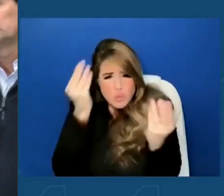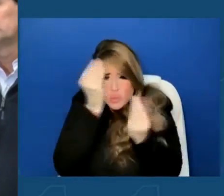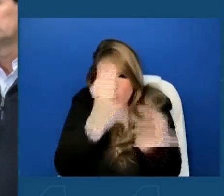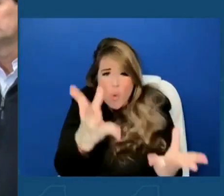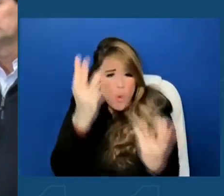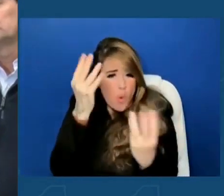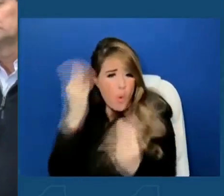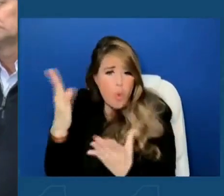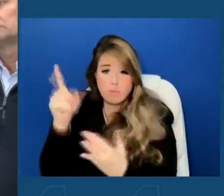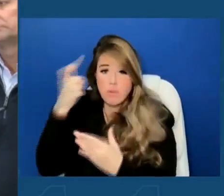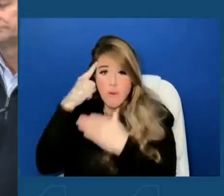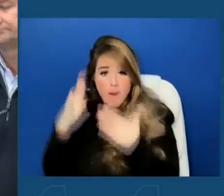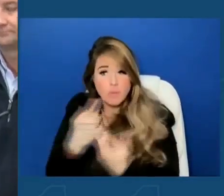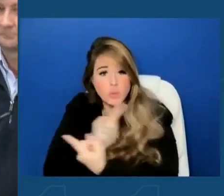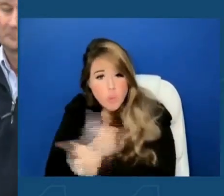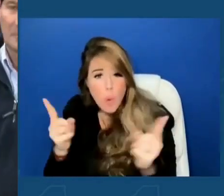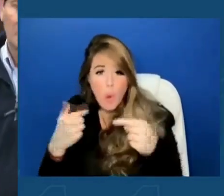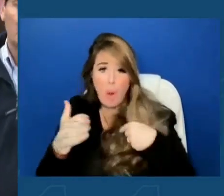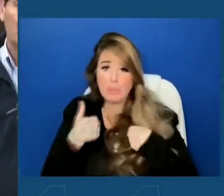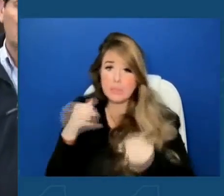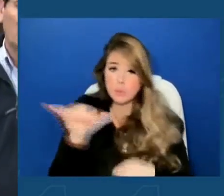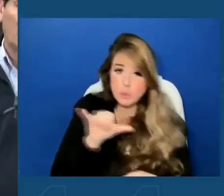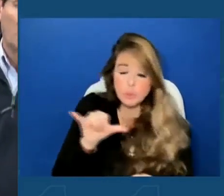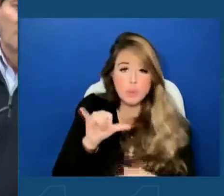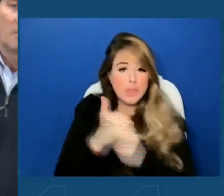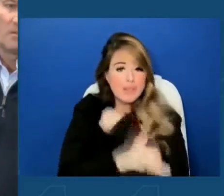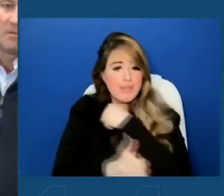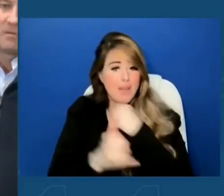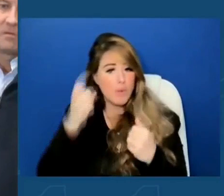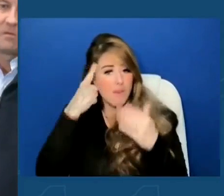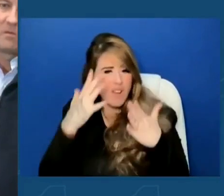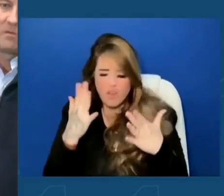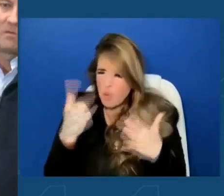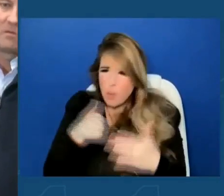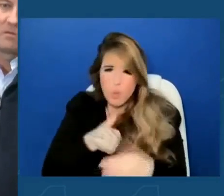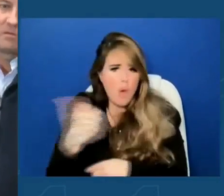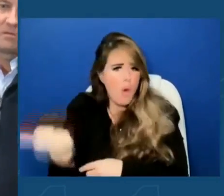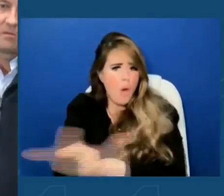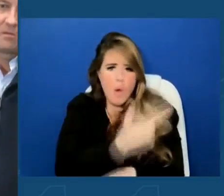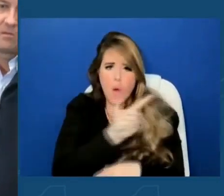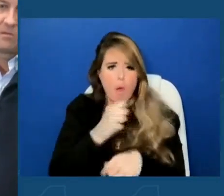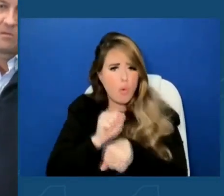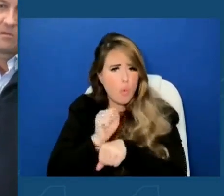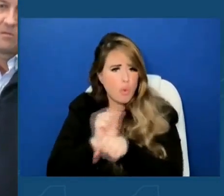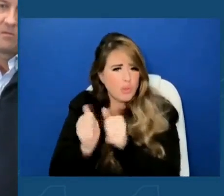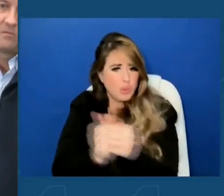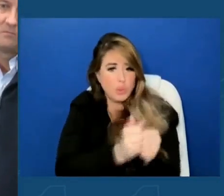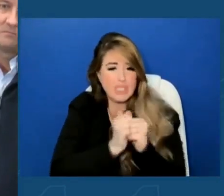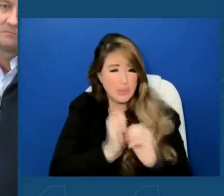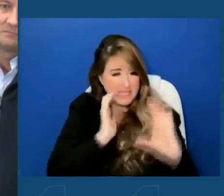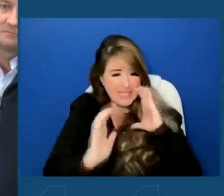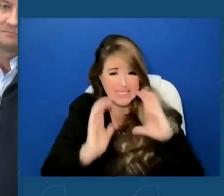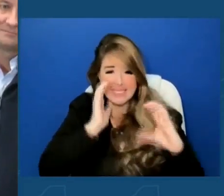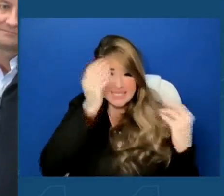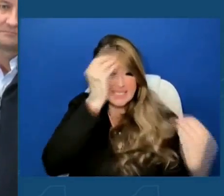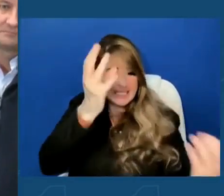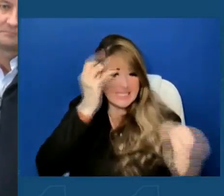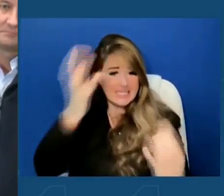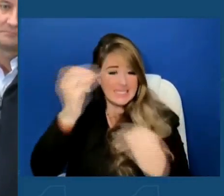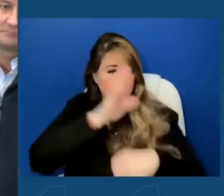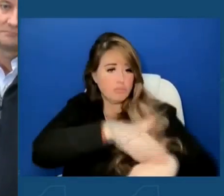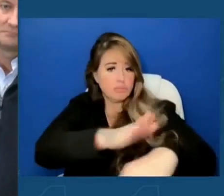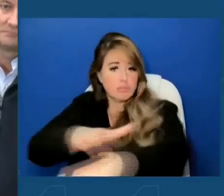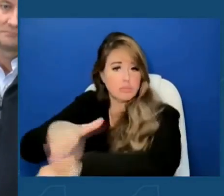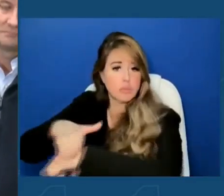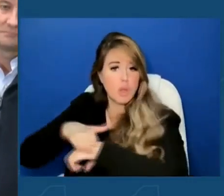by myself, days in advance, so the public could be prepared and would not have to try to